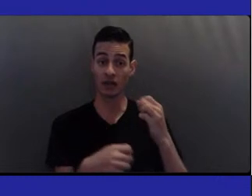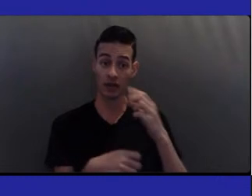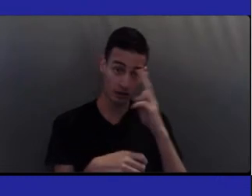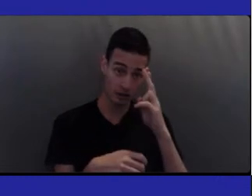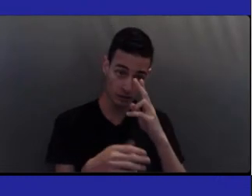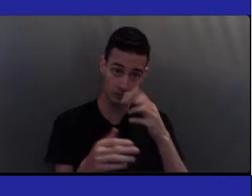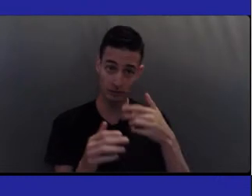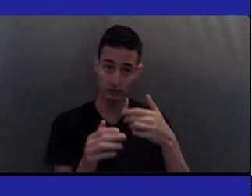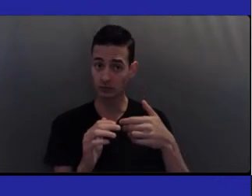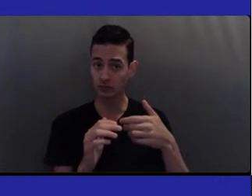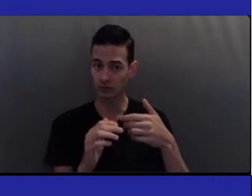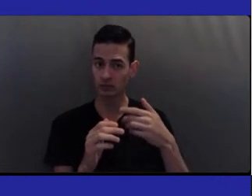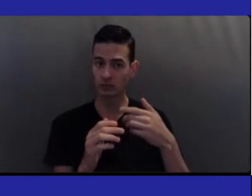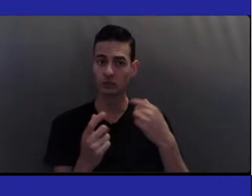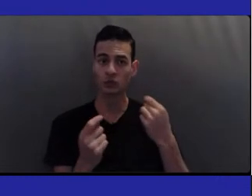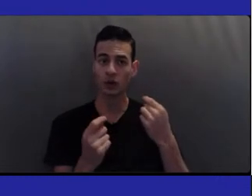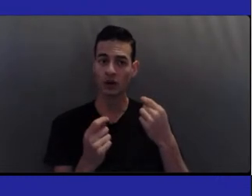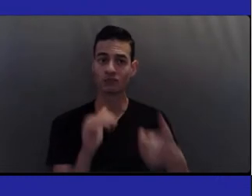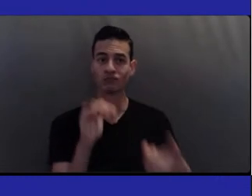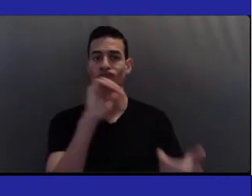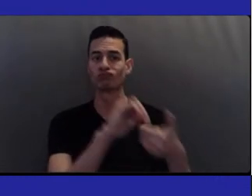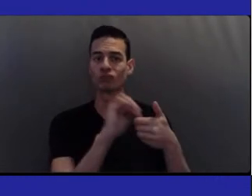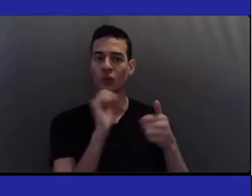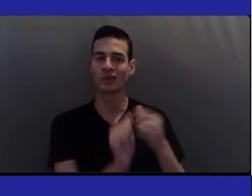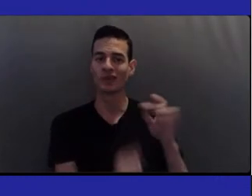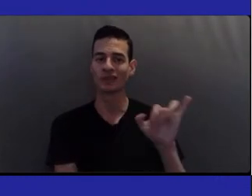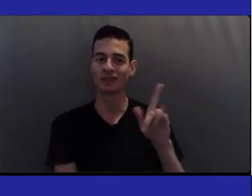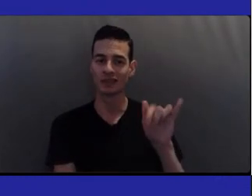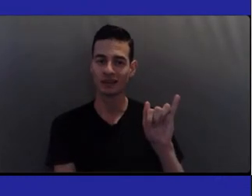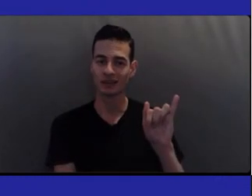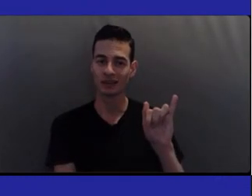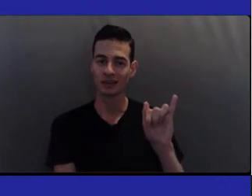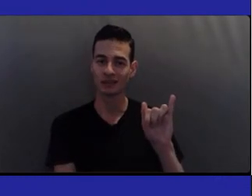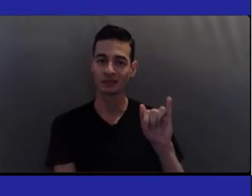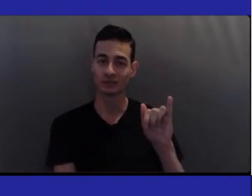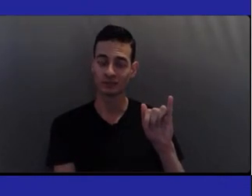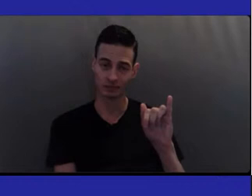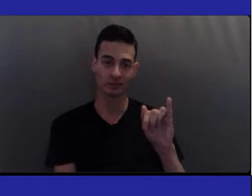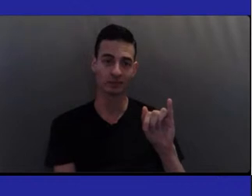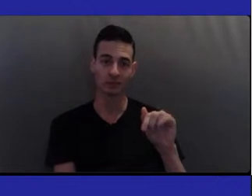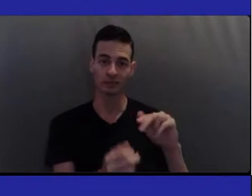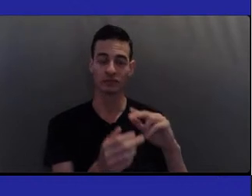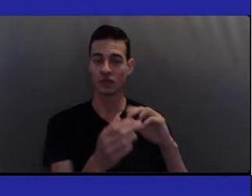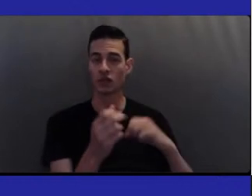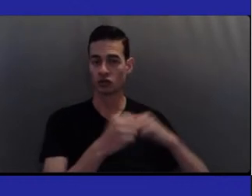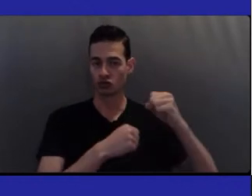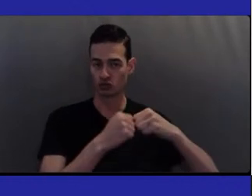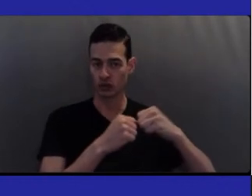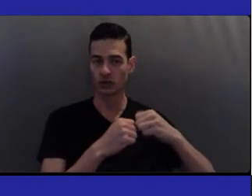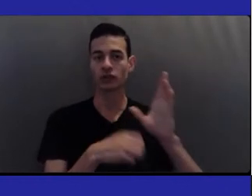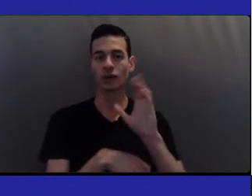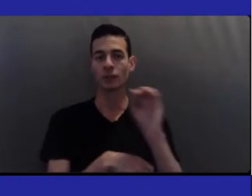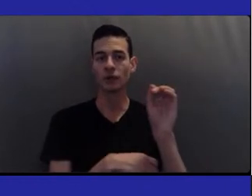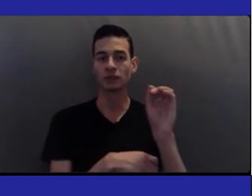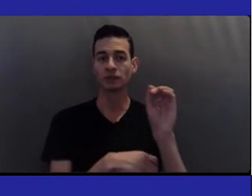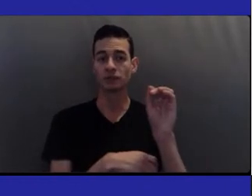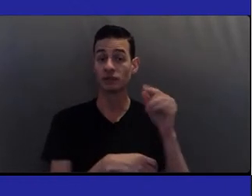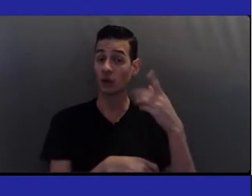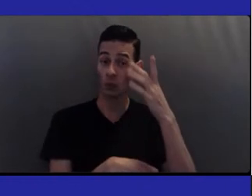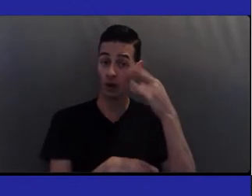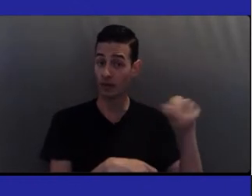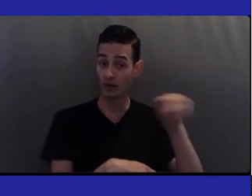Consigli Construction Company to serve as construction manager builder under a guaranteed maximum